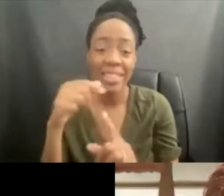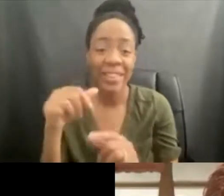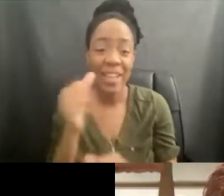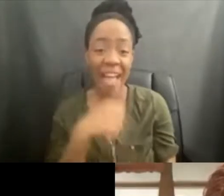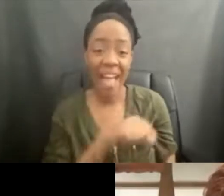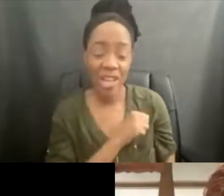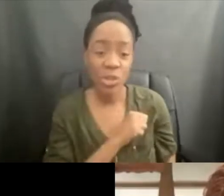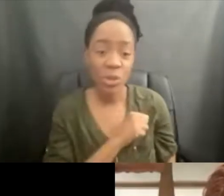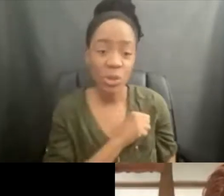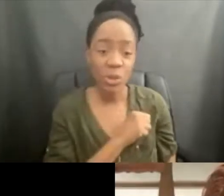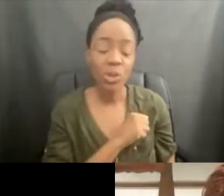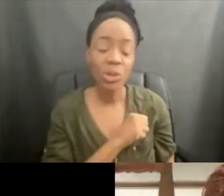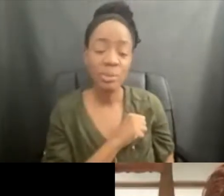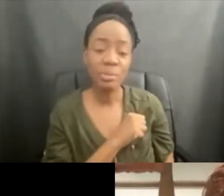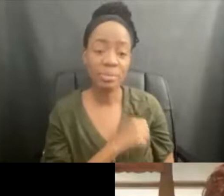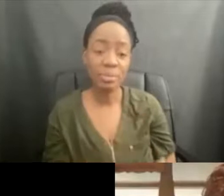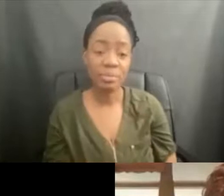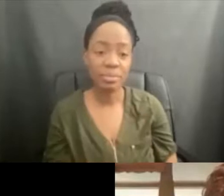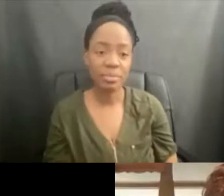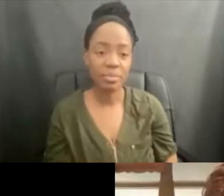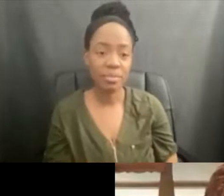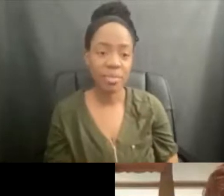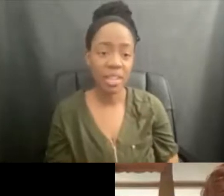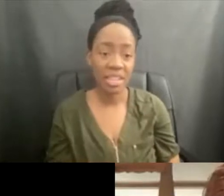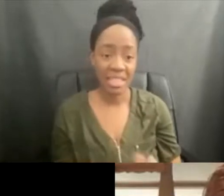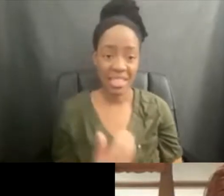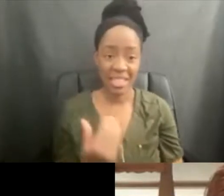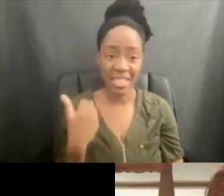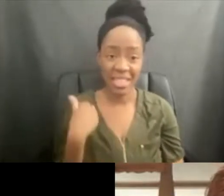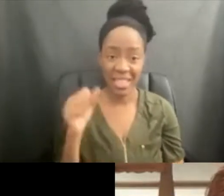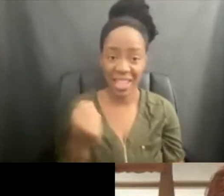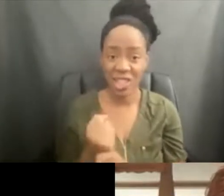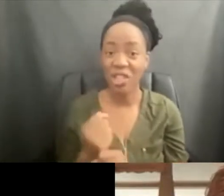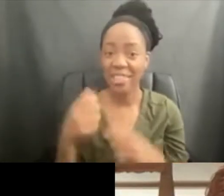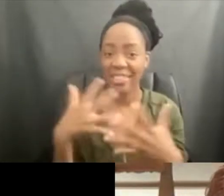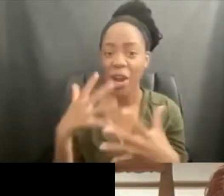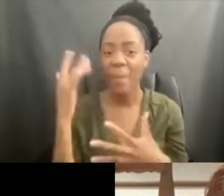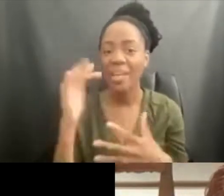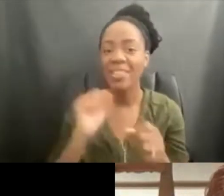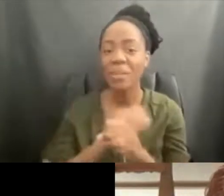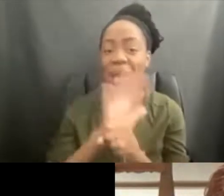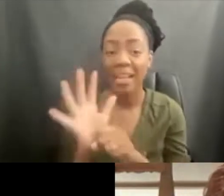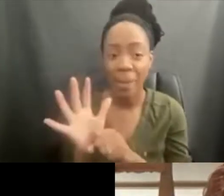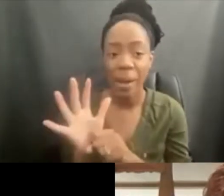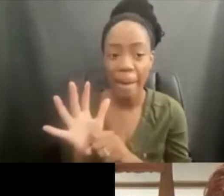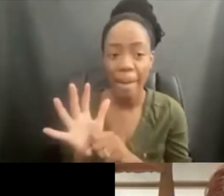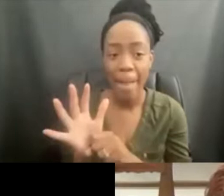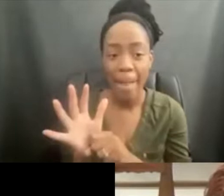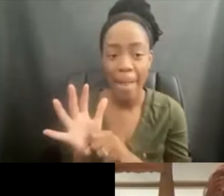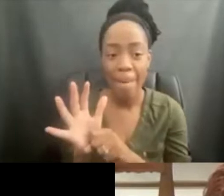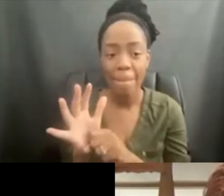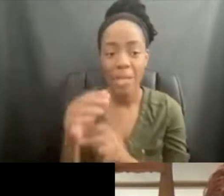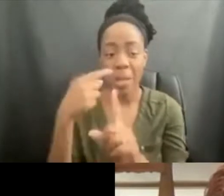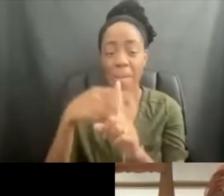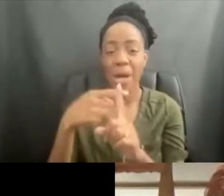it's been, you know, sort of scary with what we've been going through with the pandemic and all, but it's that positive